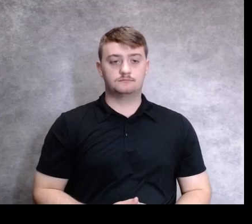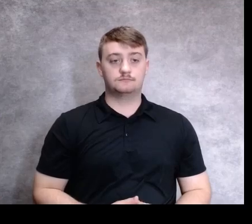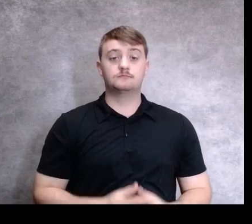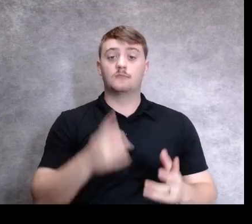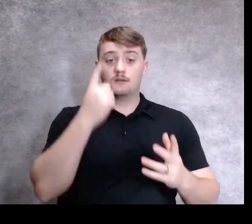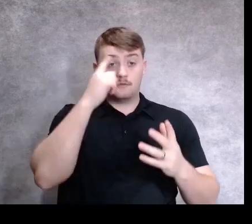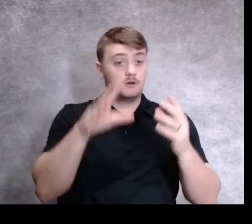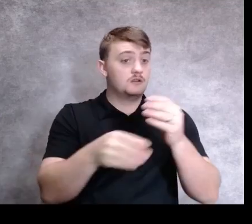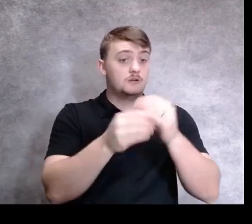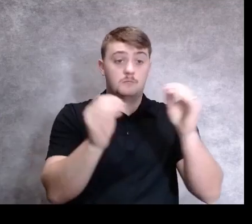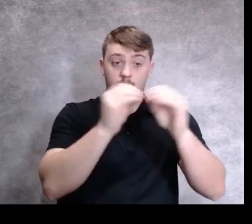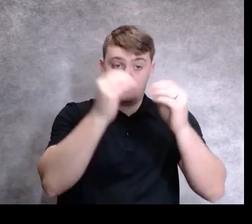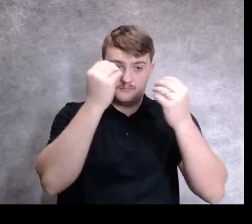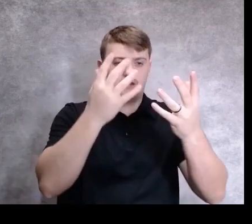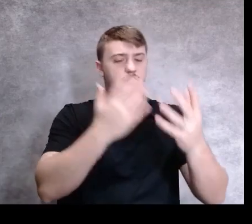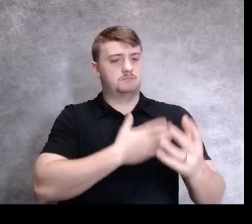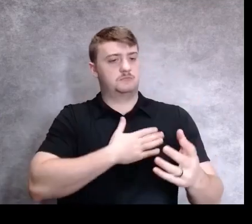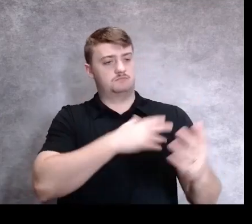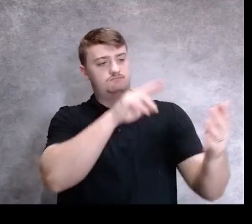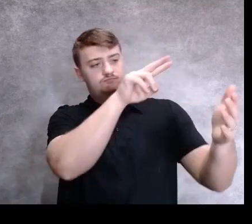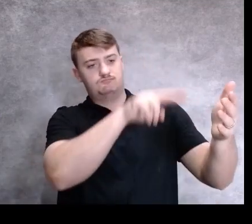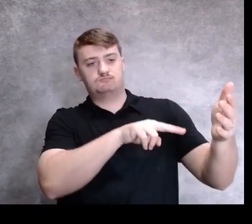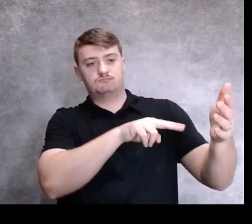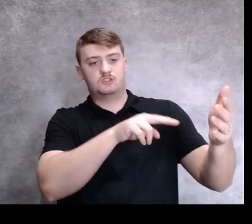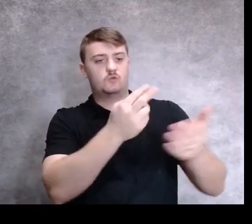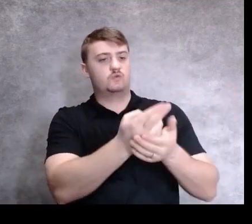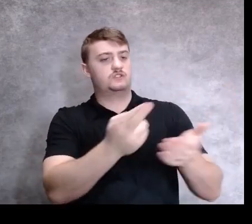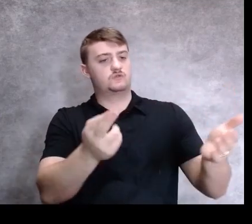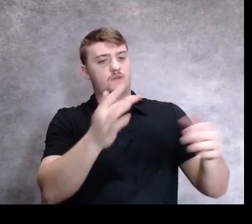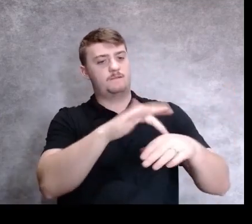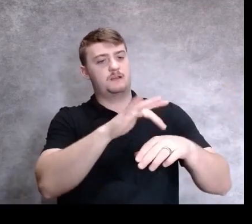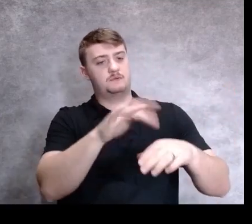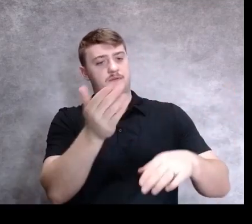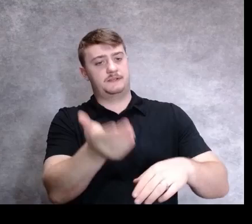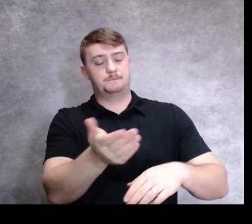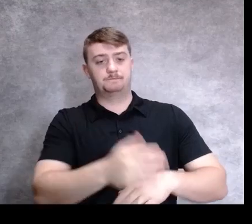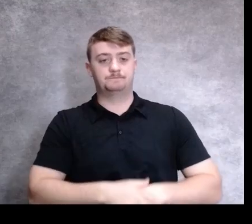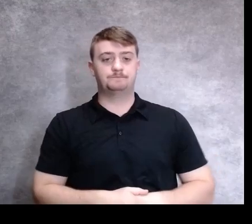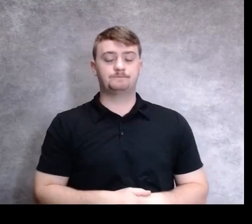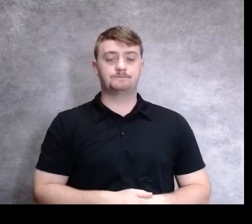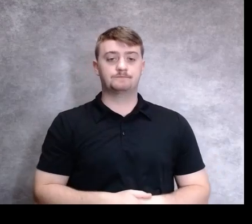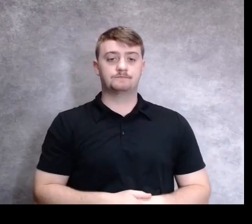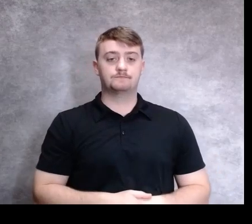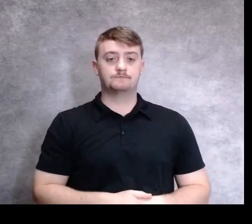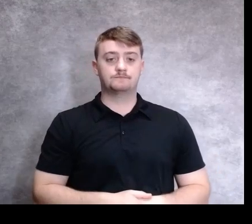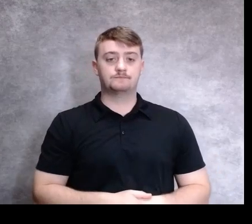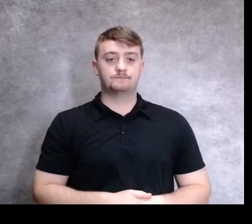For additional information, please see the resources available here.